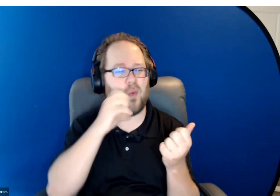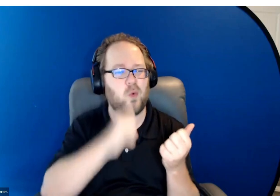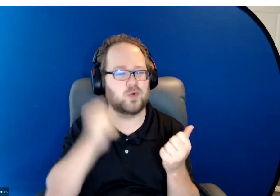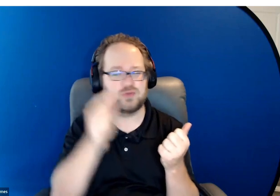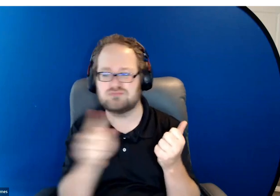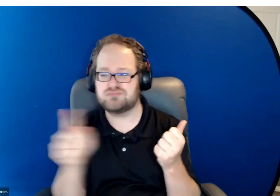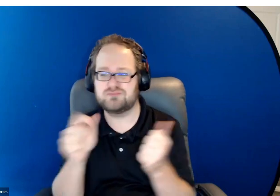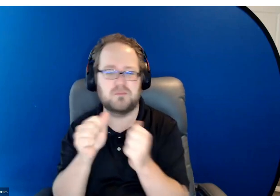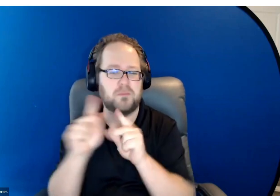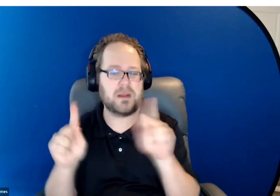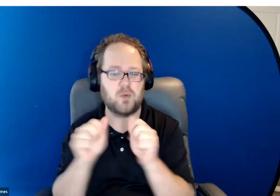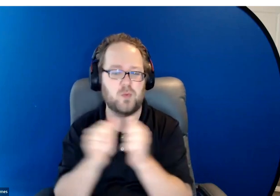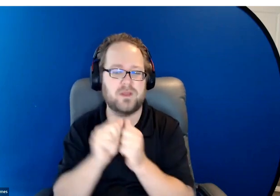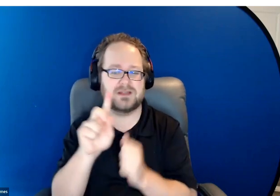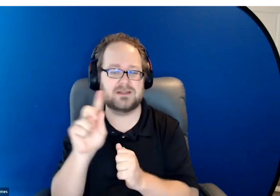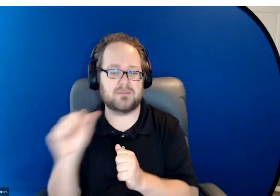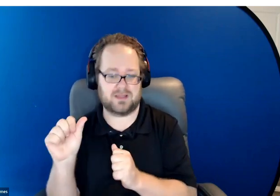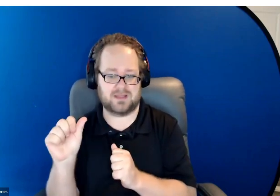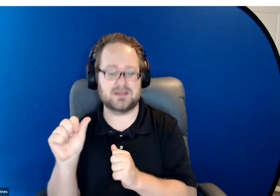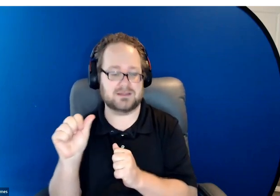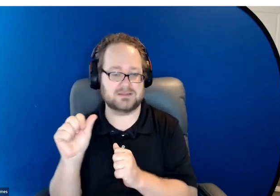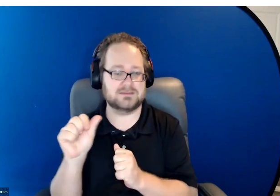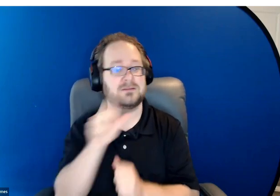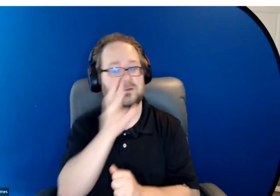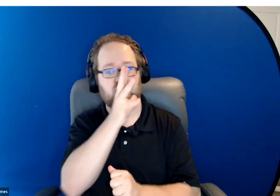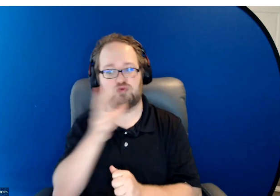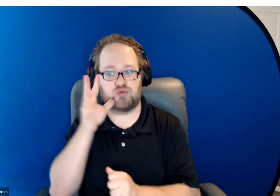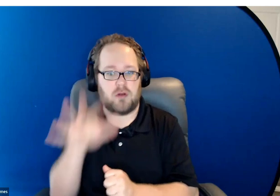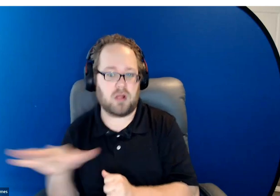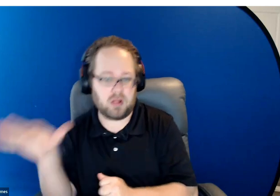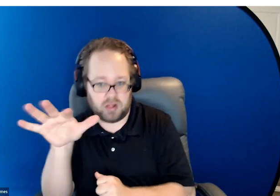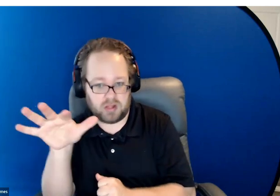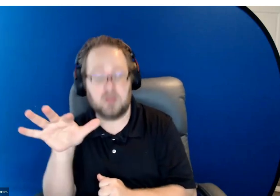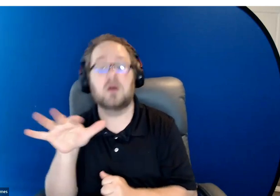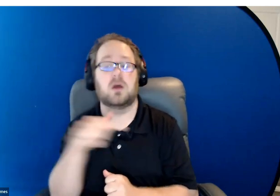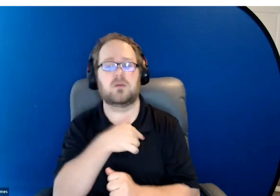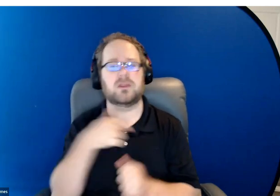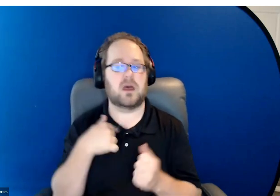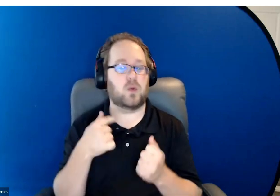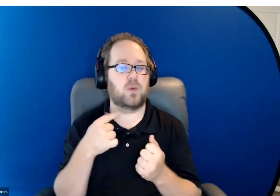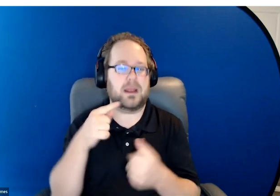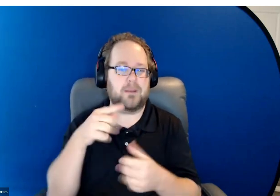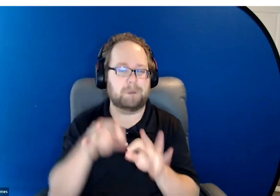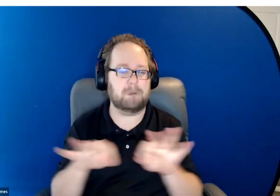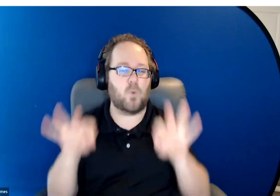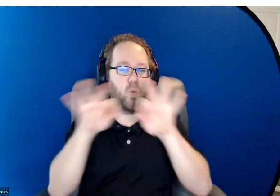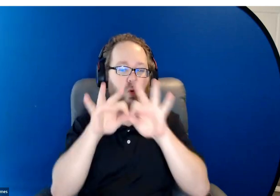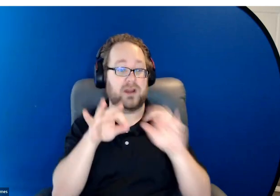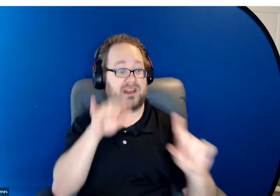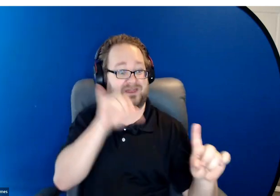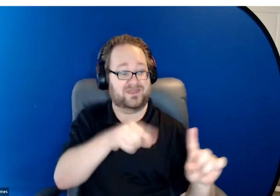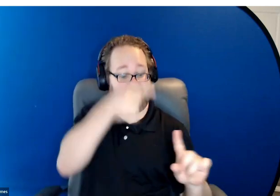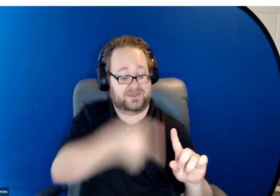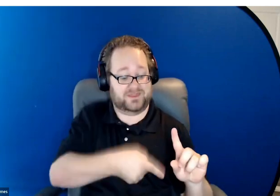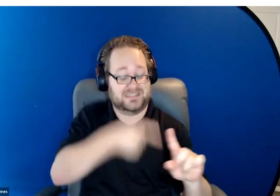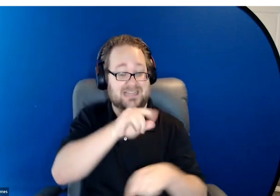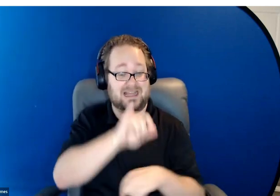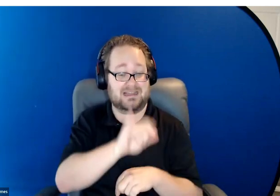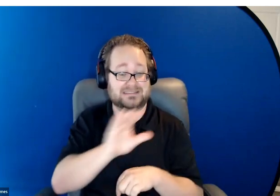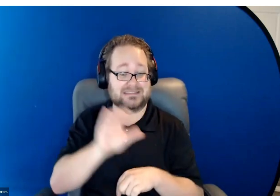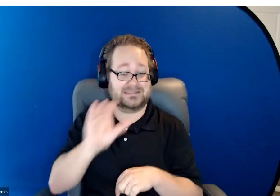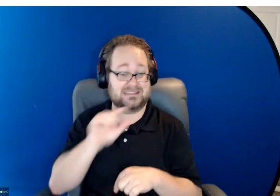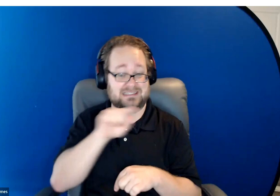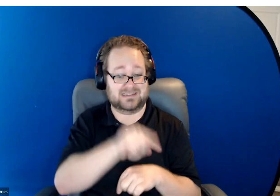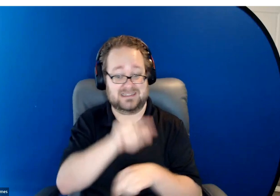us that we make sure that all older adults see themselves in this framework and in the national plan that will come for